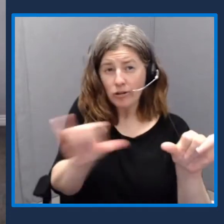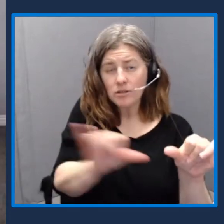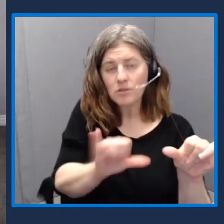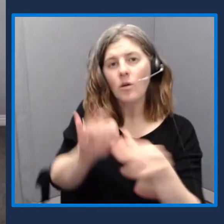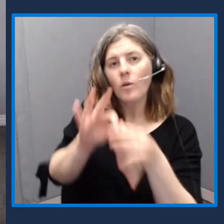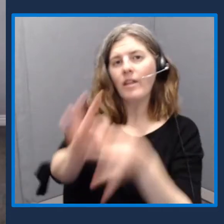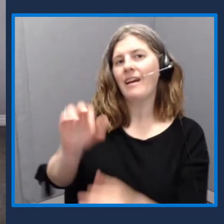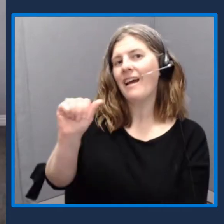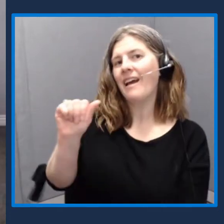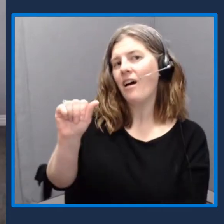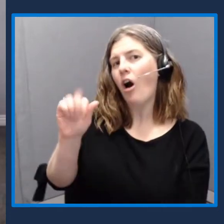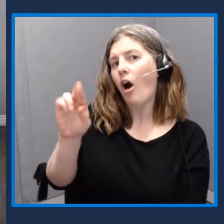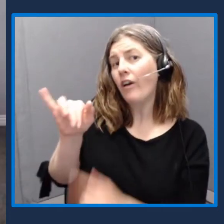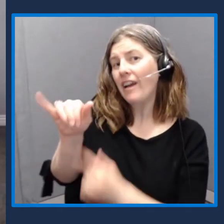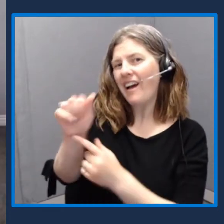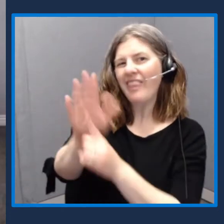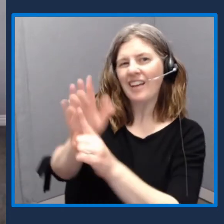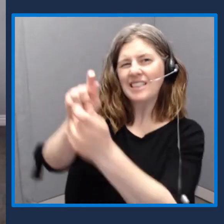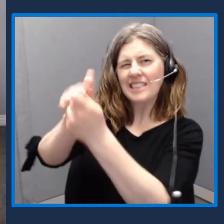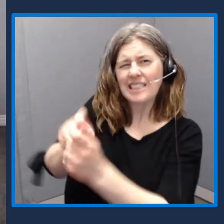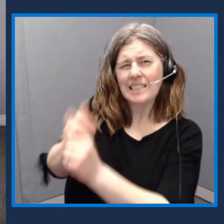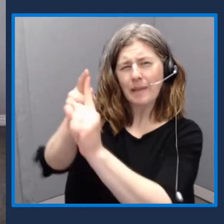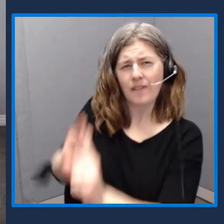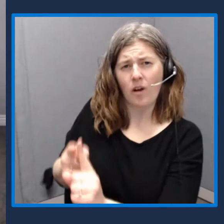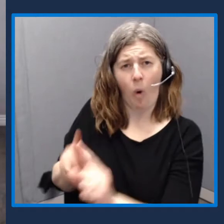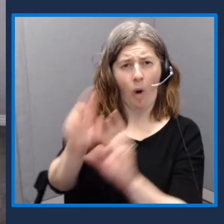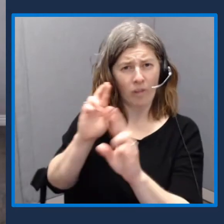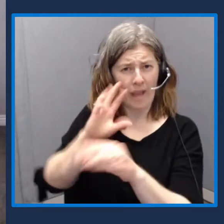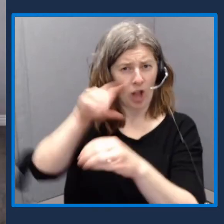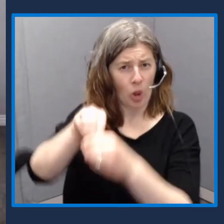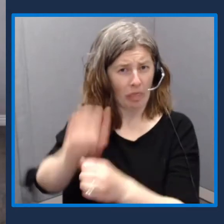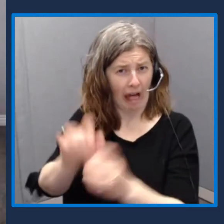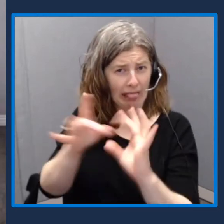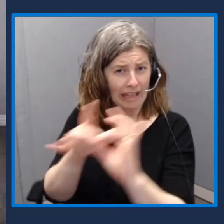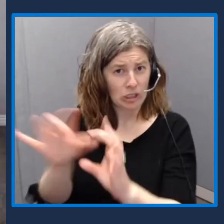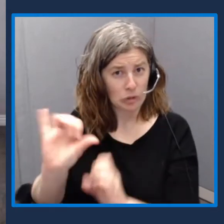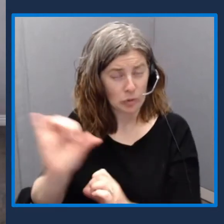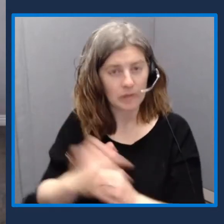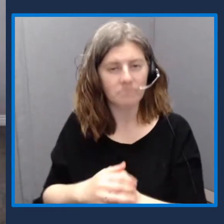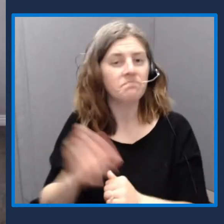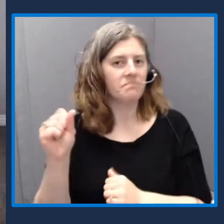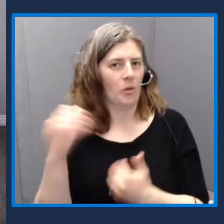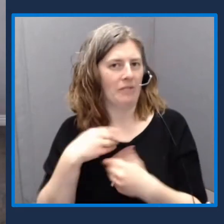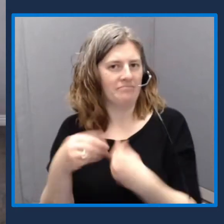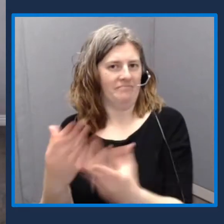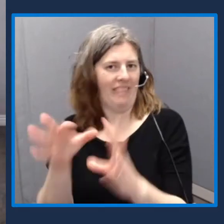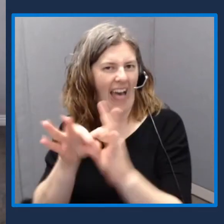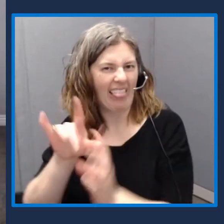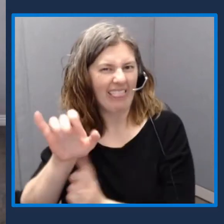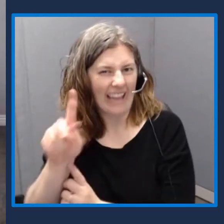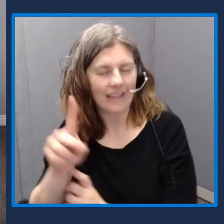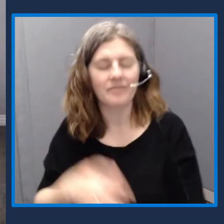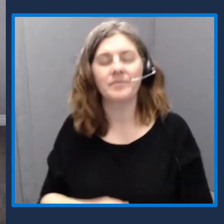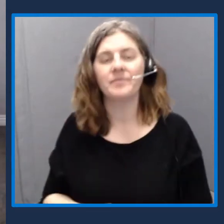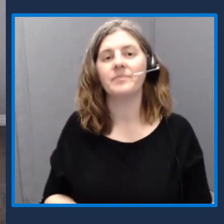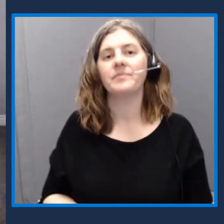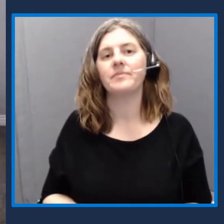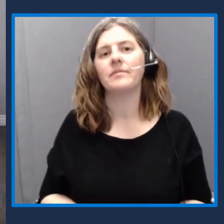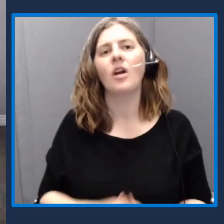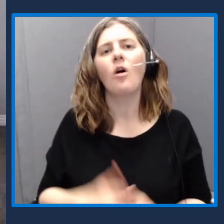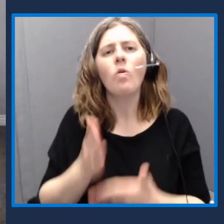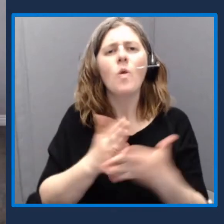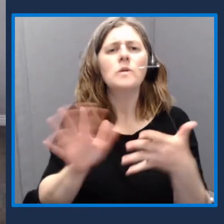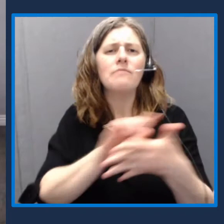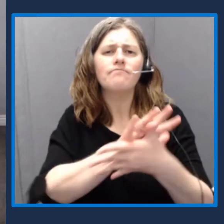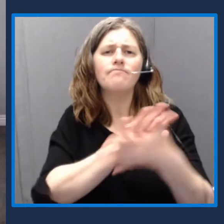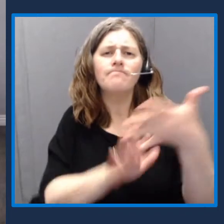ARIA specification. Hopefully we include that link as well. Yeah, I think we do. And so those would be kind of,